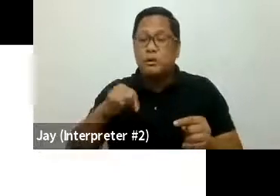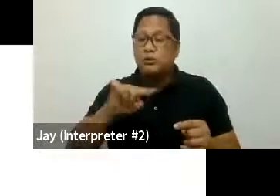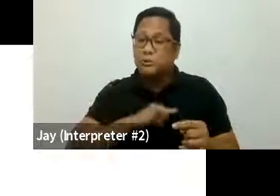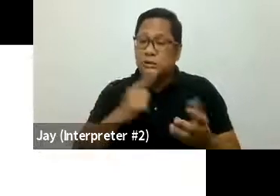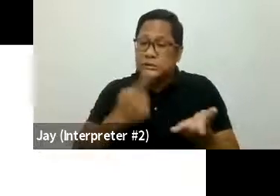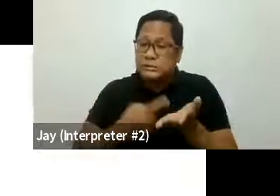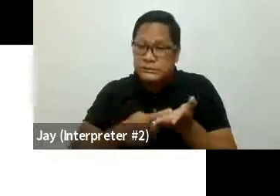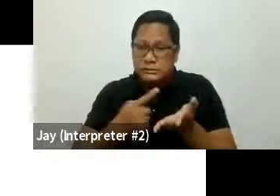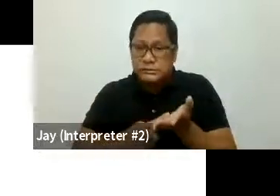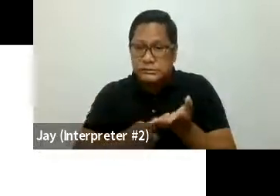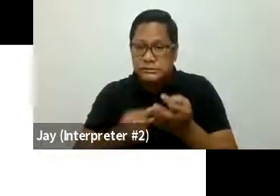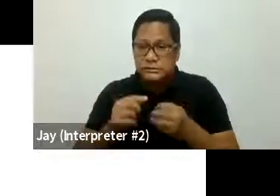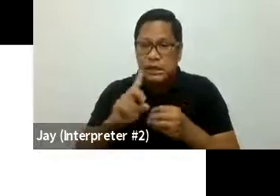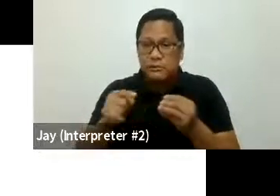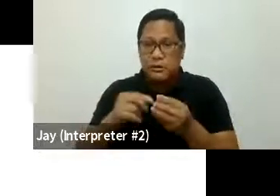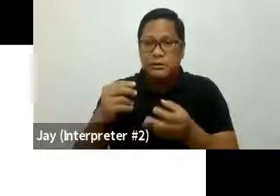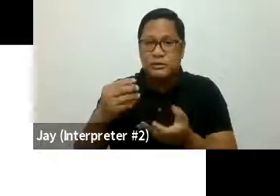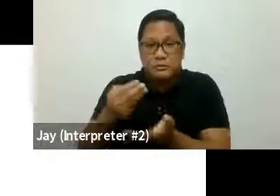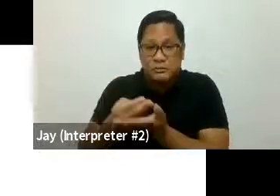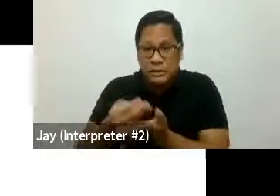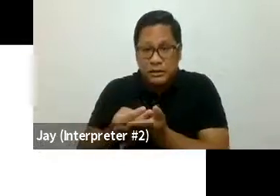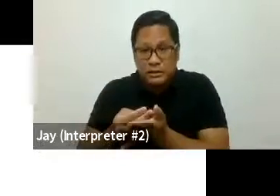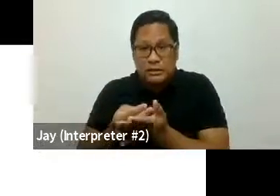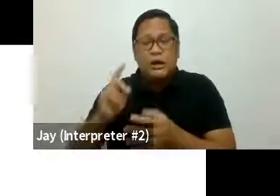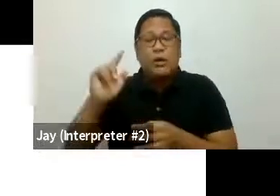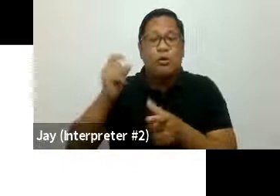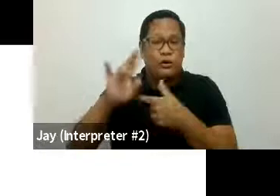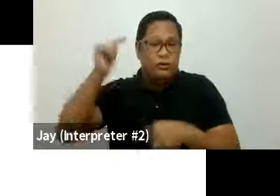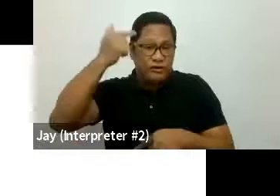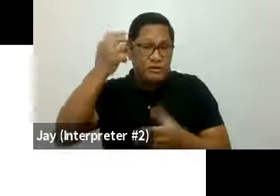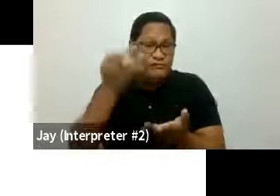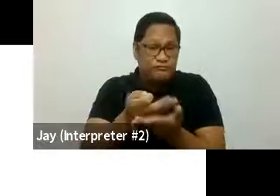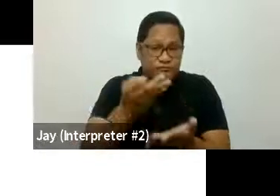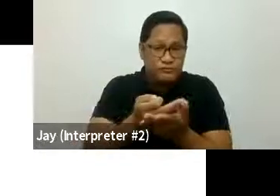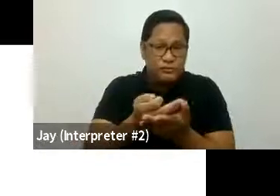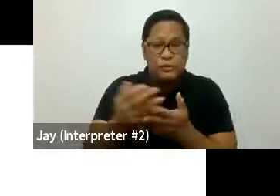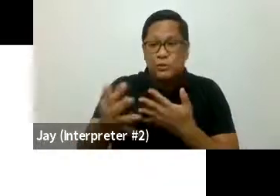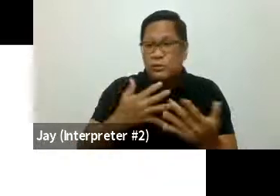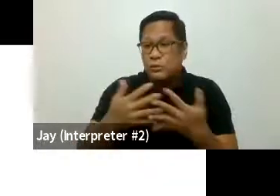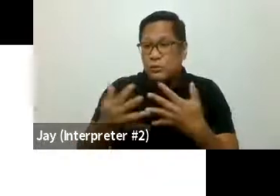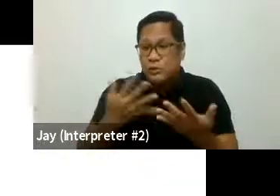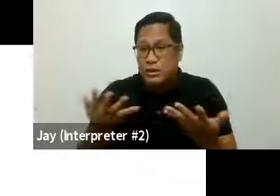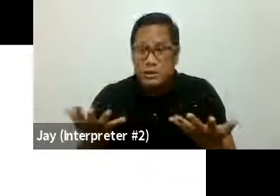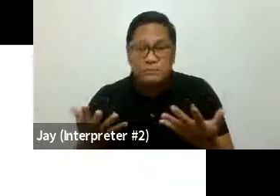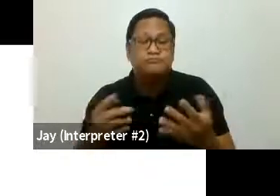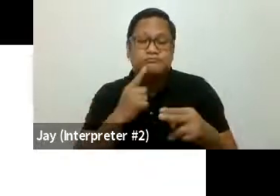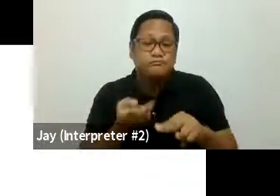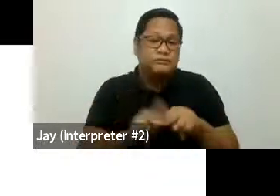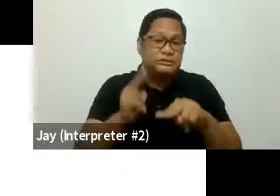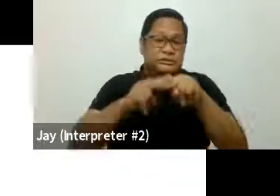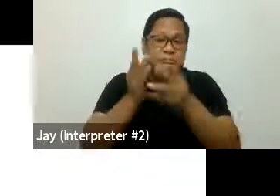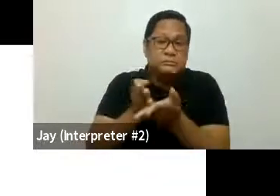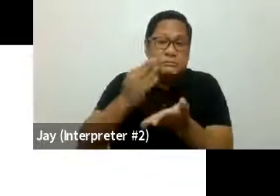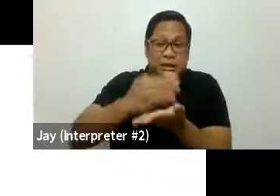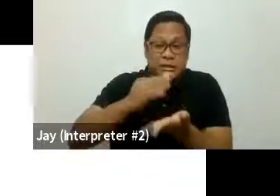possible, prepaid money. And in a sense, government financing, whether it's done to increase budgetary